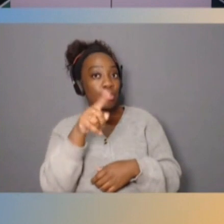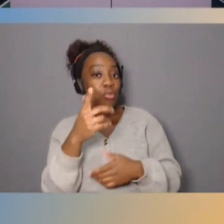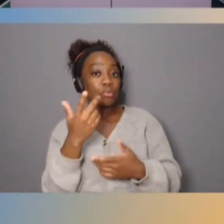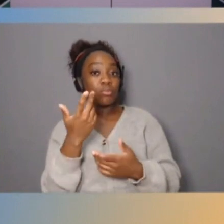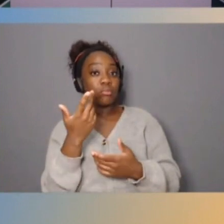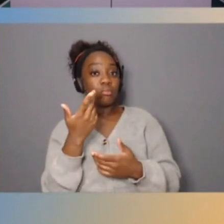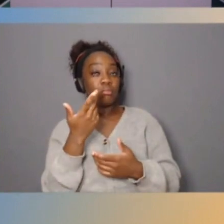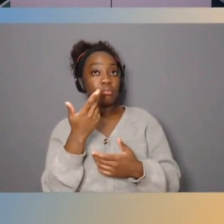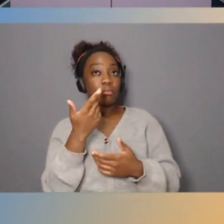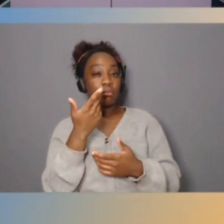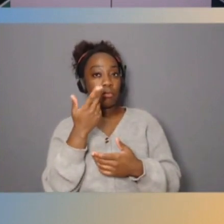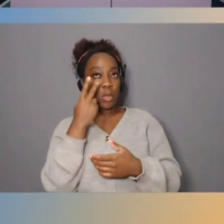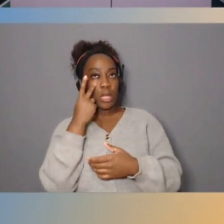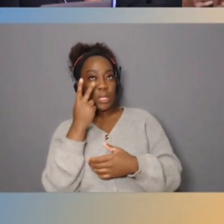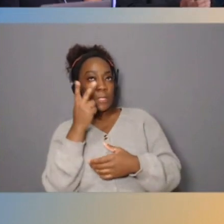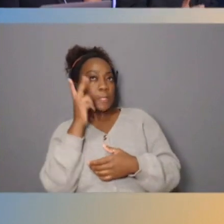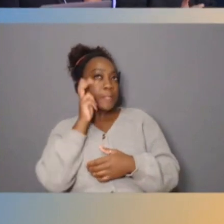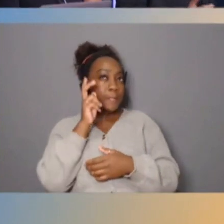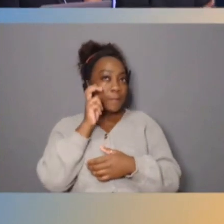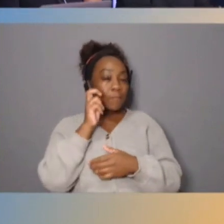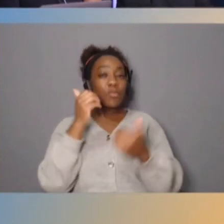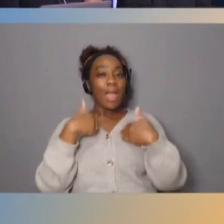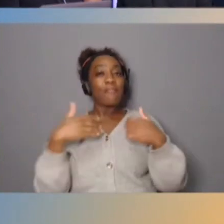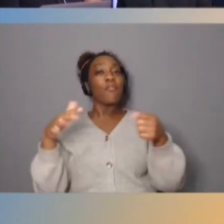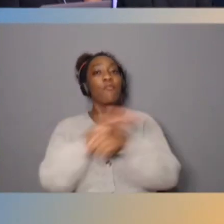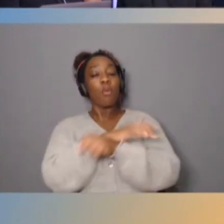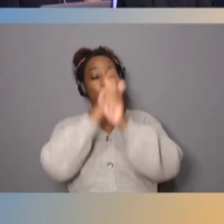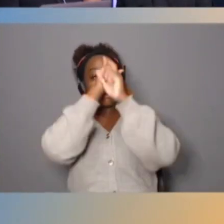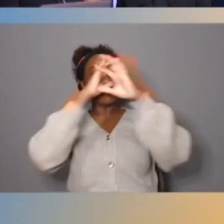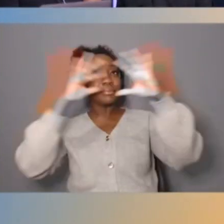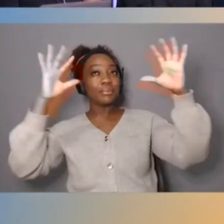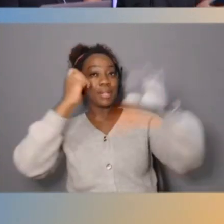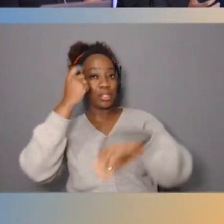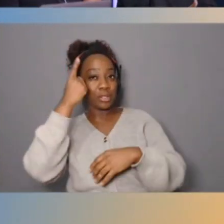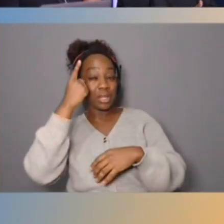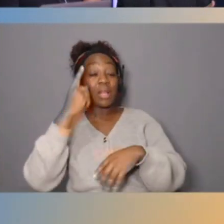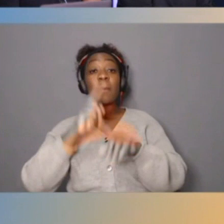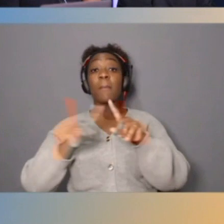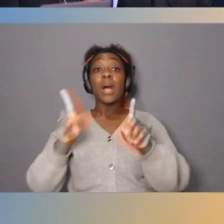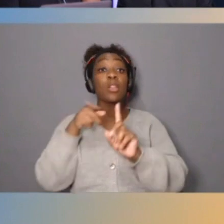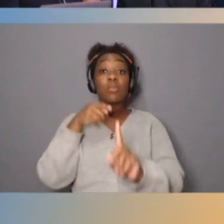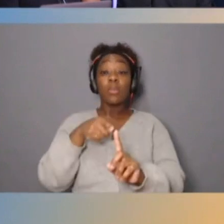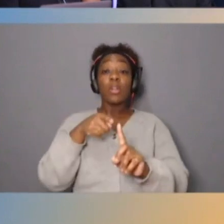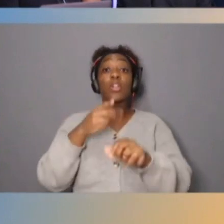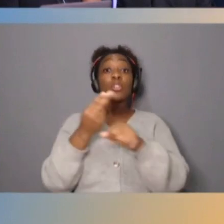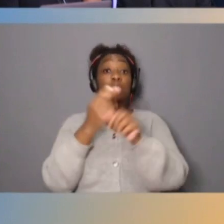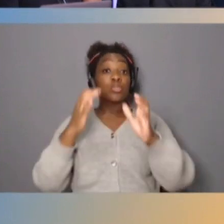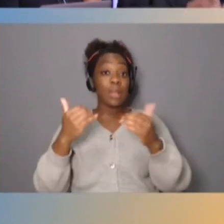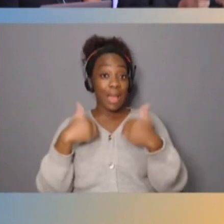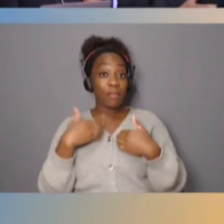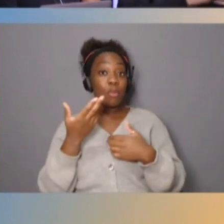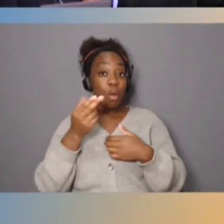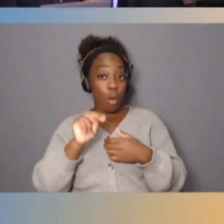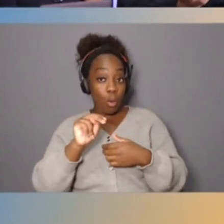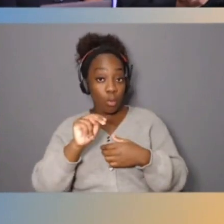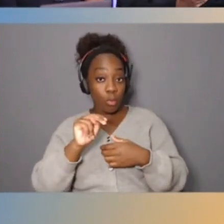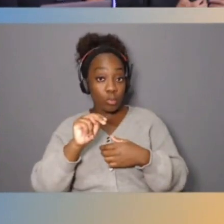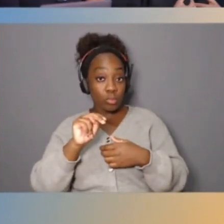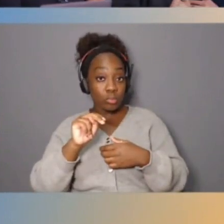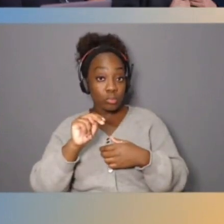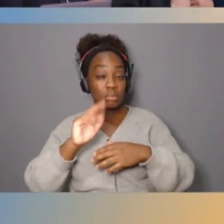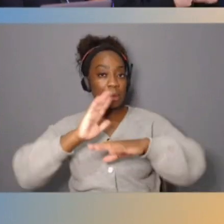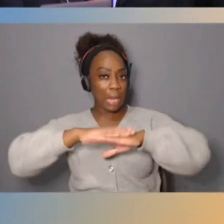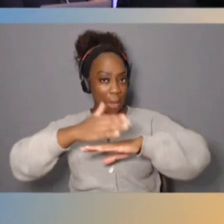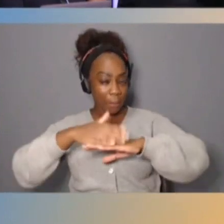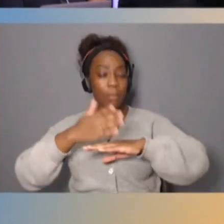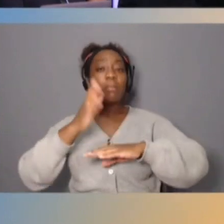picture. So typically it starts with users have their own laptops. They have like a thin client on that. Typically that client essentially just gives